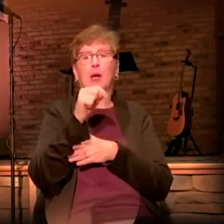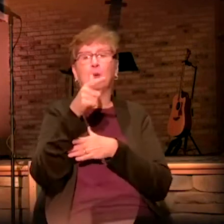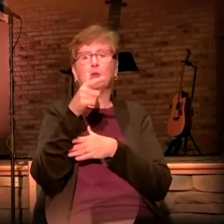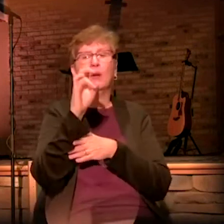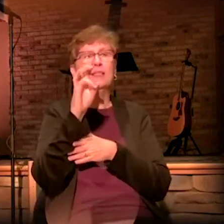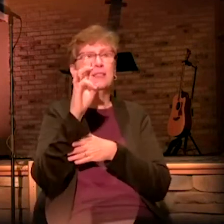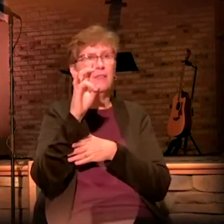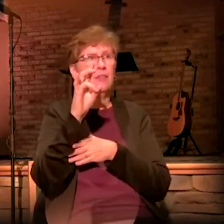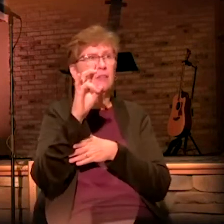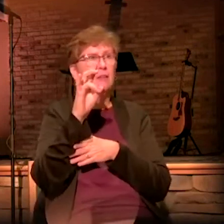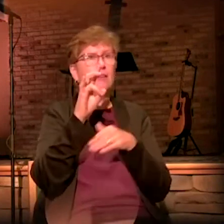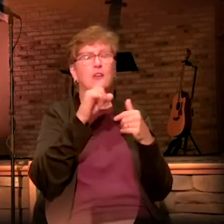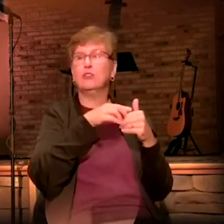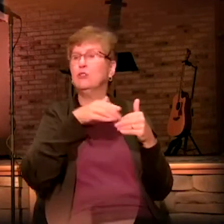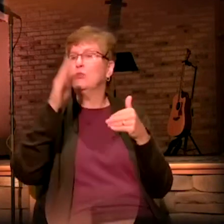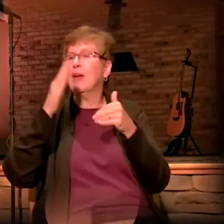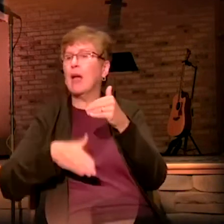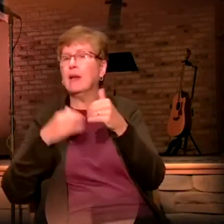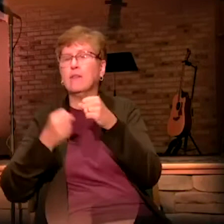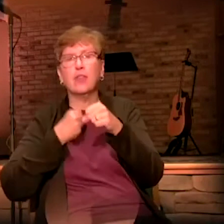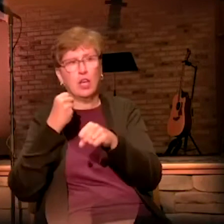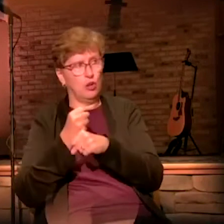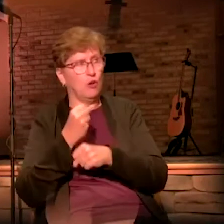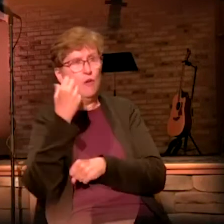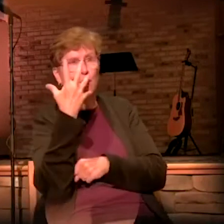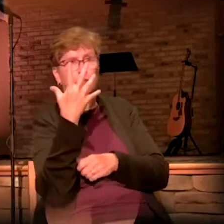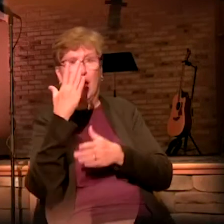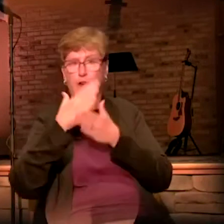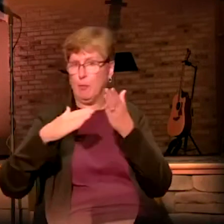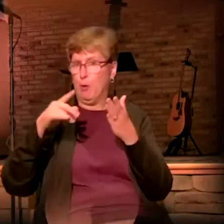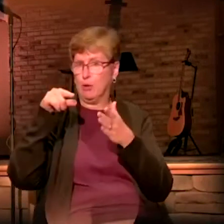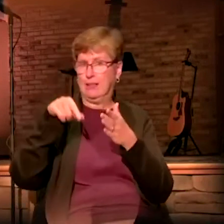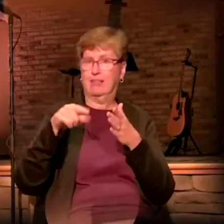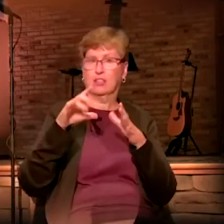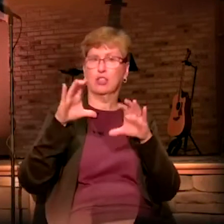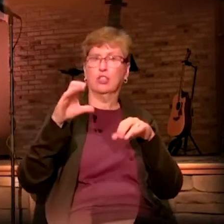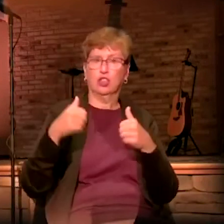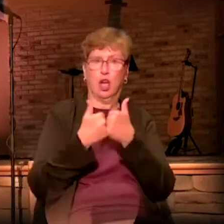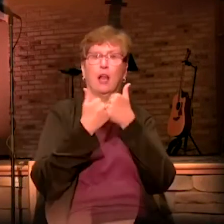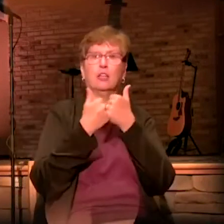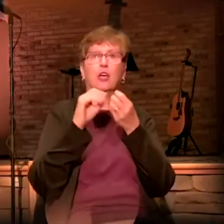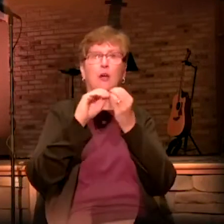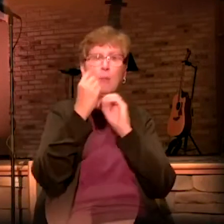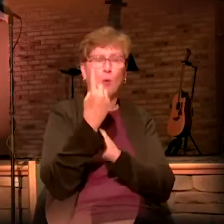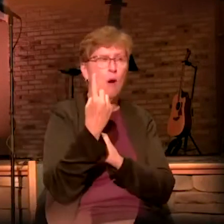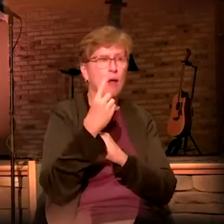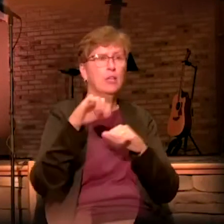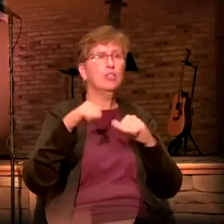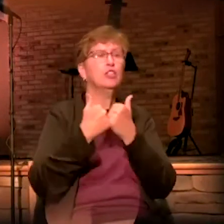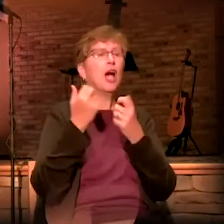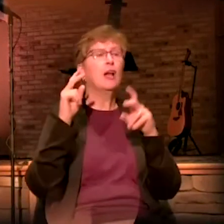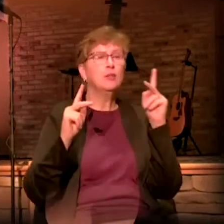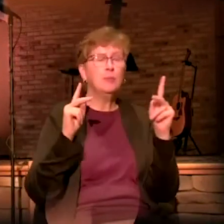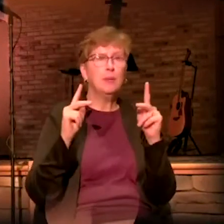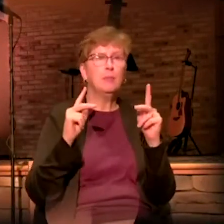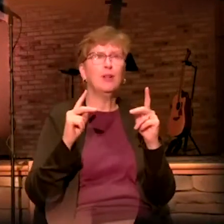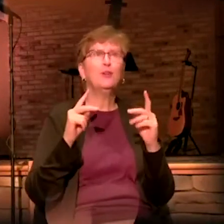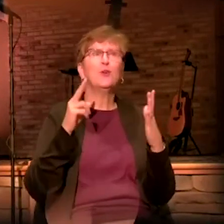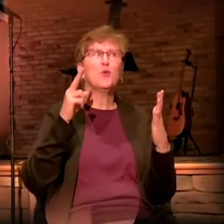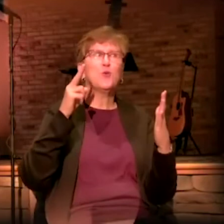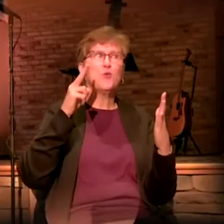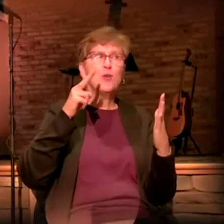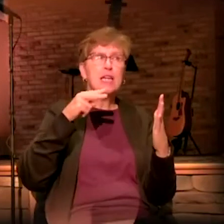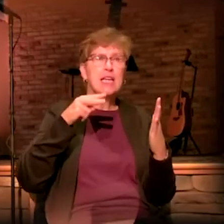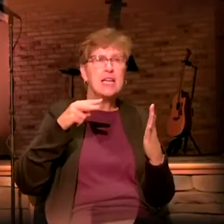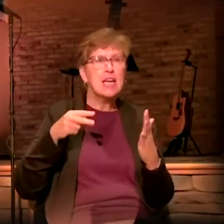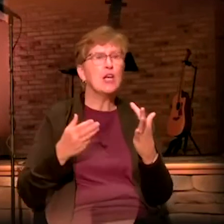the end of the year. And there are five parts to this challenge. Challenge number one, we're going to challenge people to read